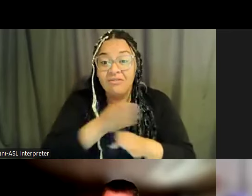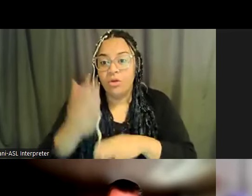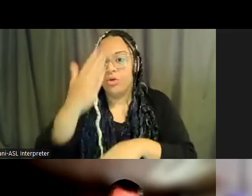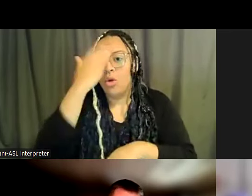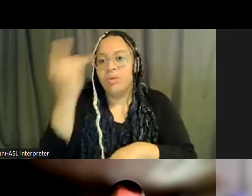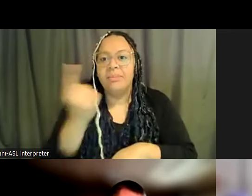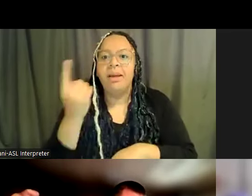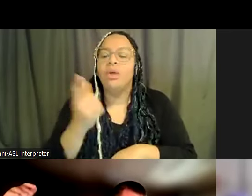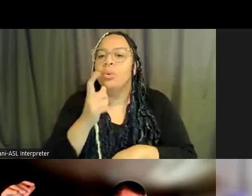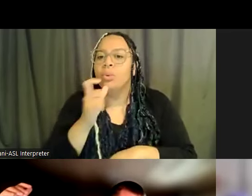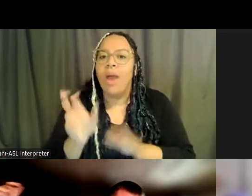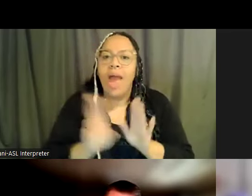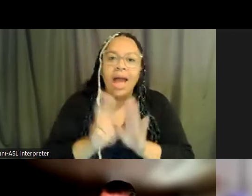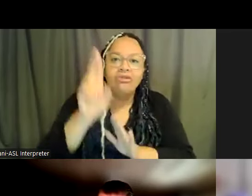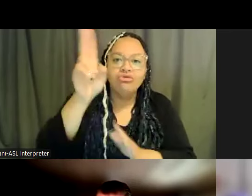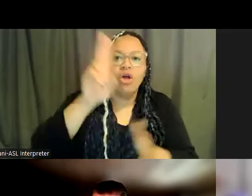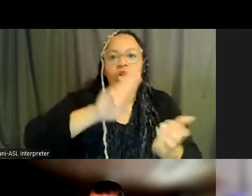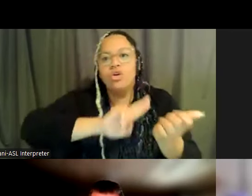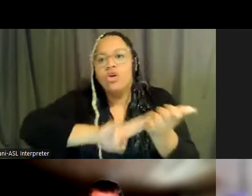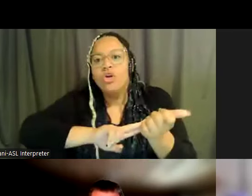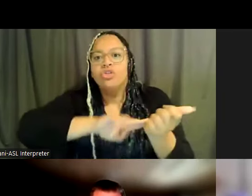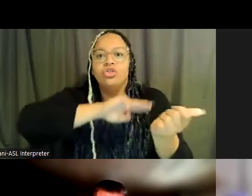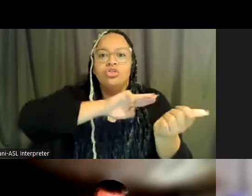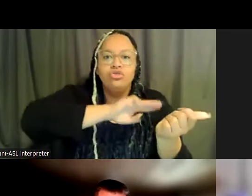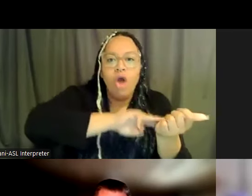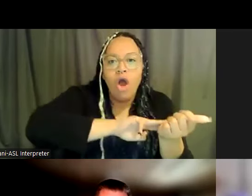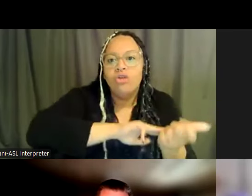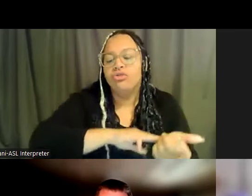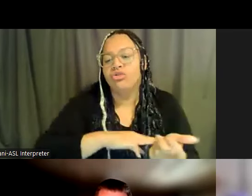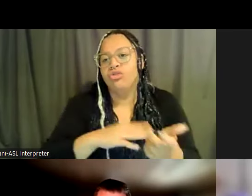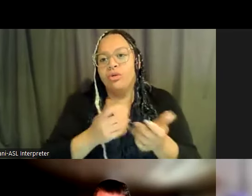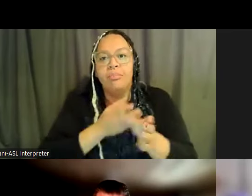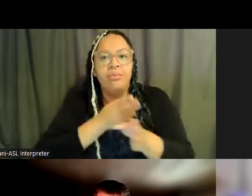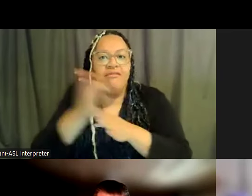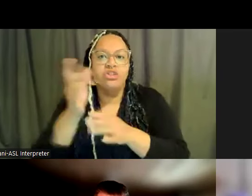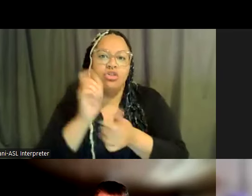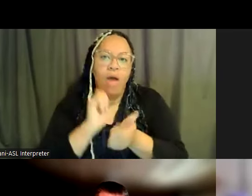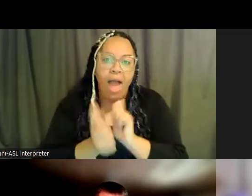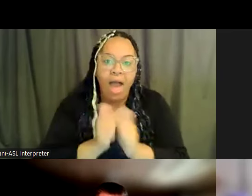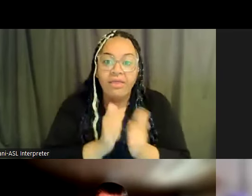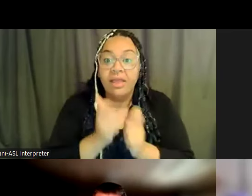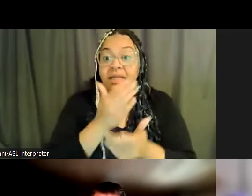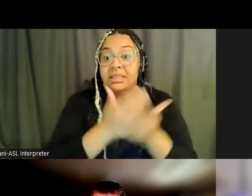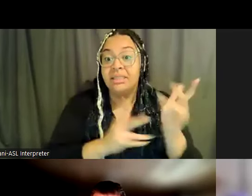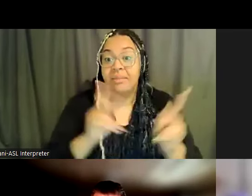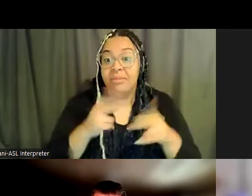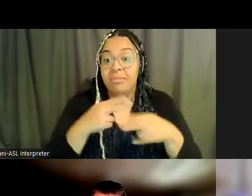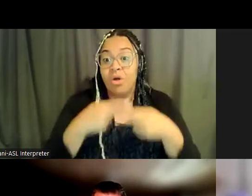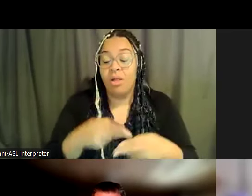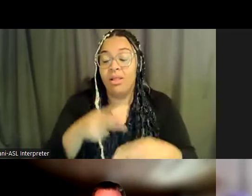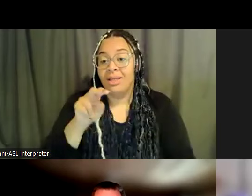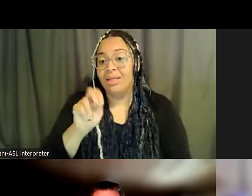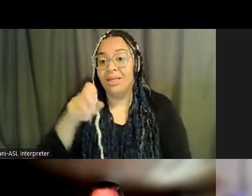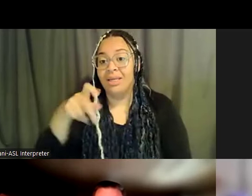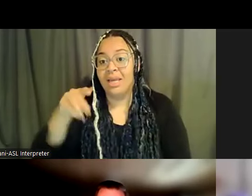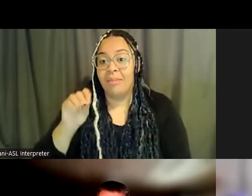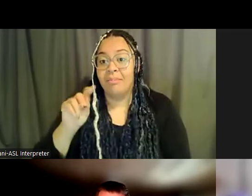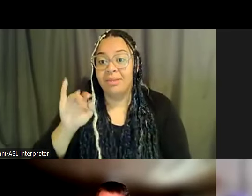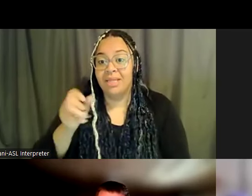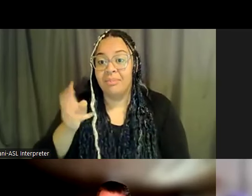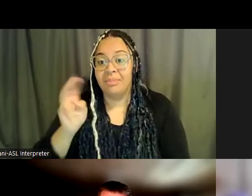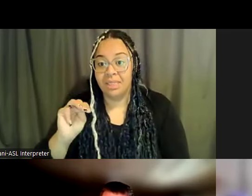a nurse or a doctor or a professional athlete. Some people call it nepotism. I think it's actually being like, oh no, I could be a